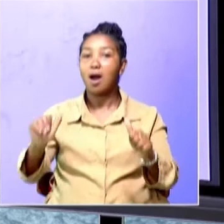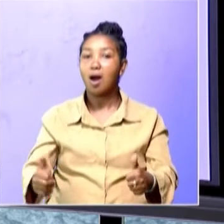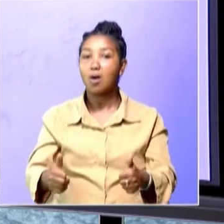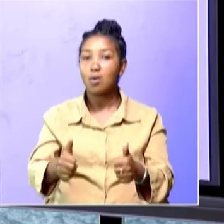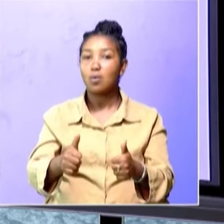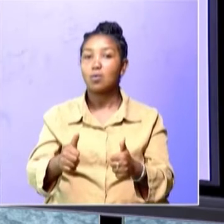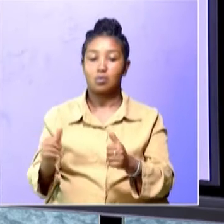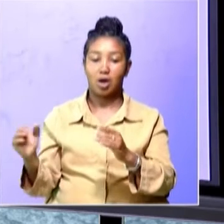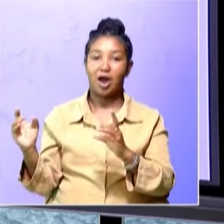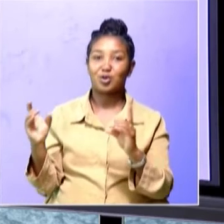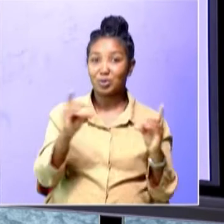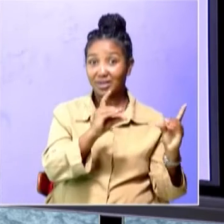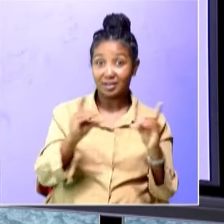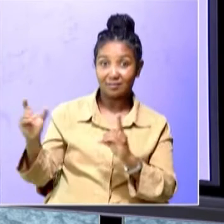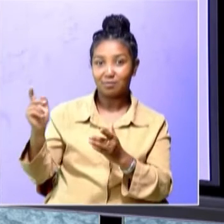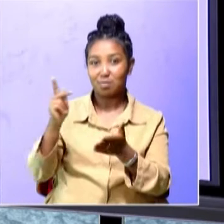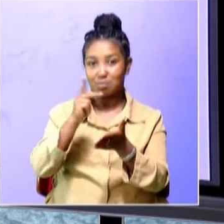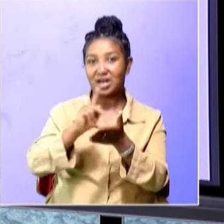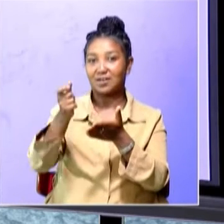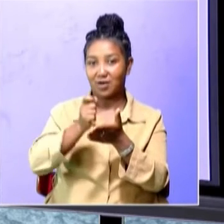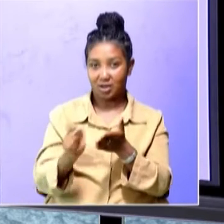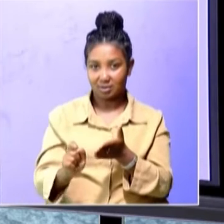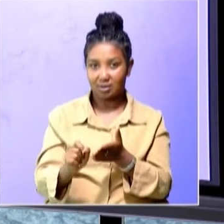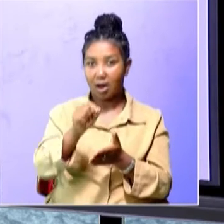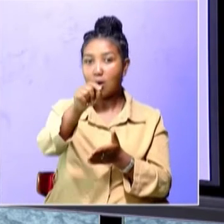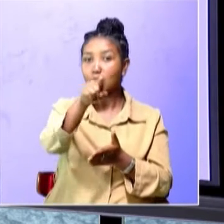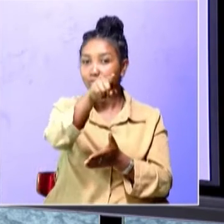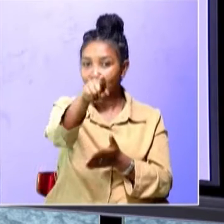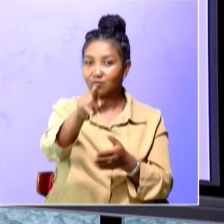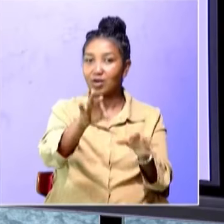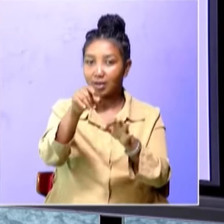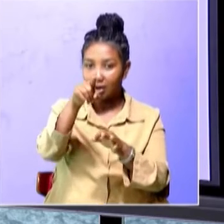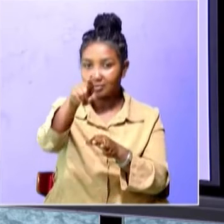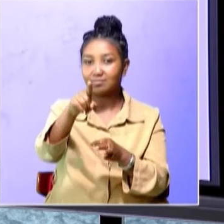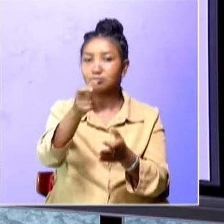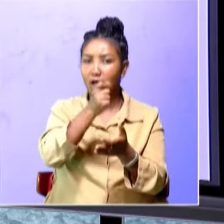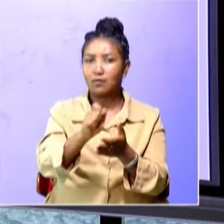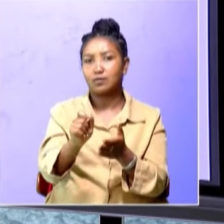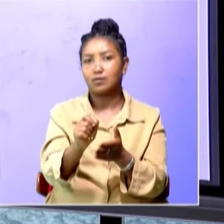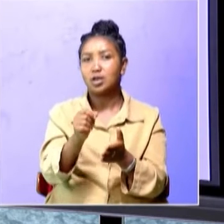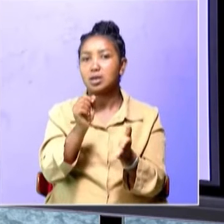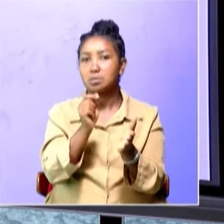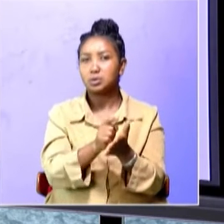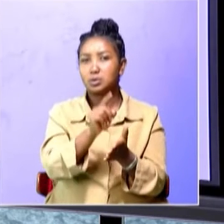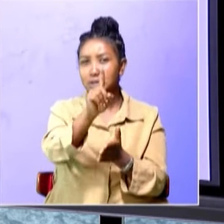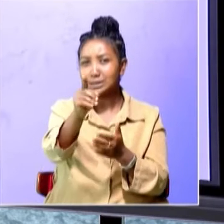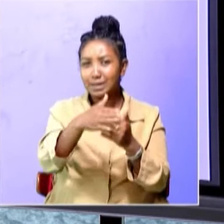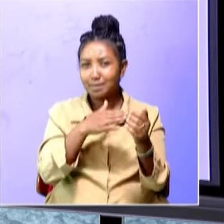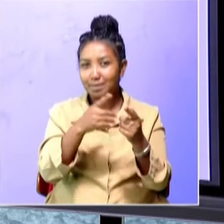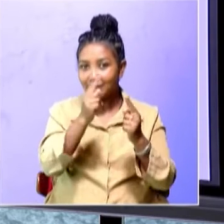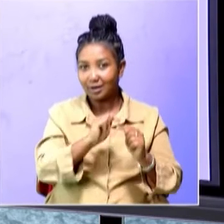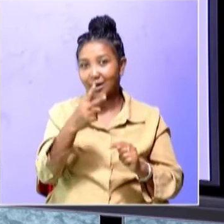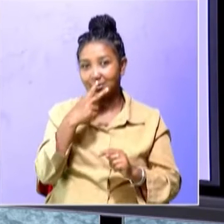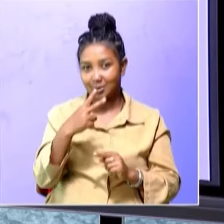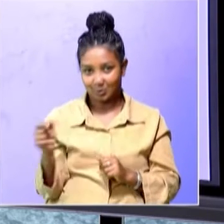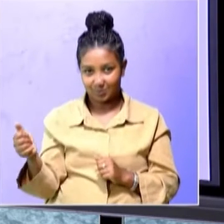call argumentative paragraph. Now it's your turn to write an argumentative paragraph. So let me show you a simple technique.